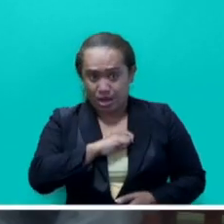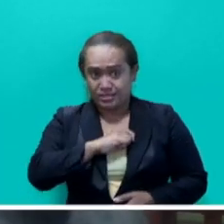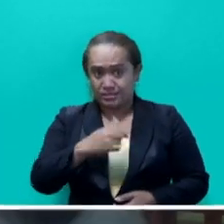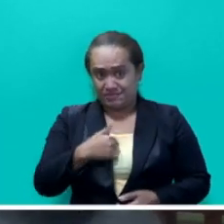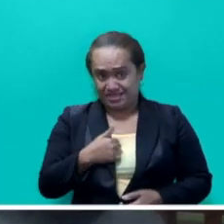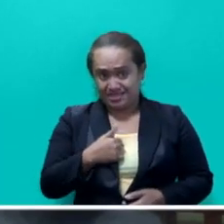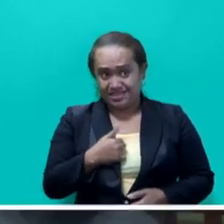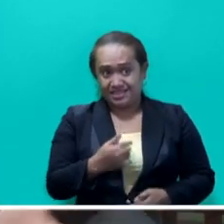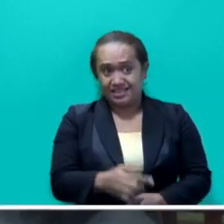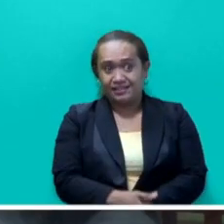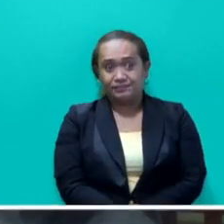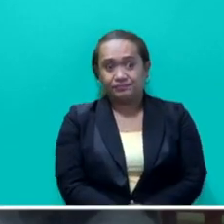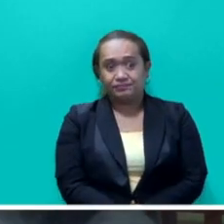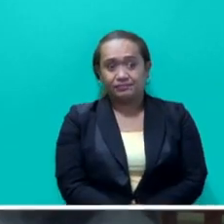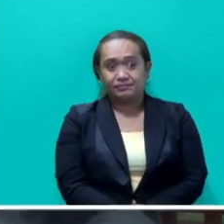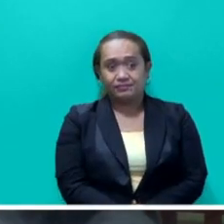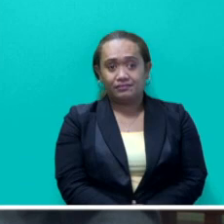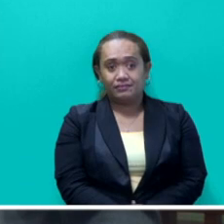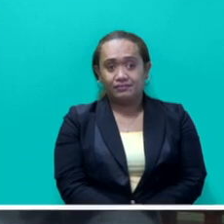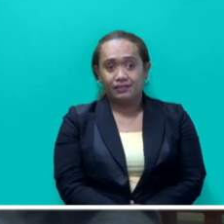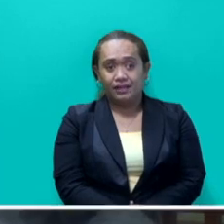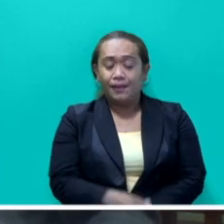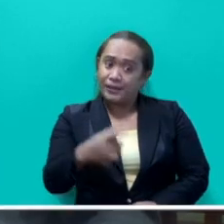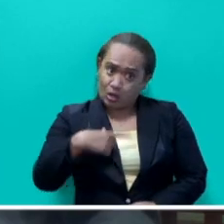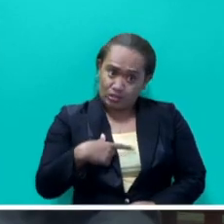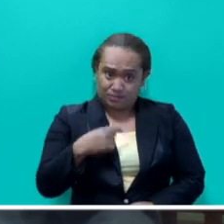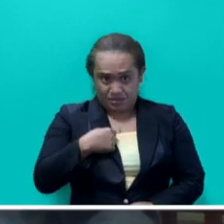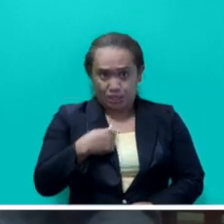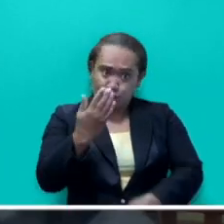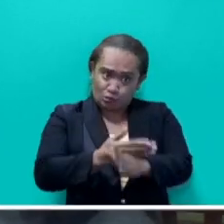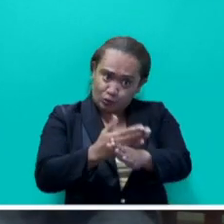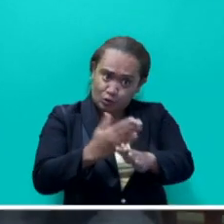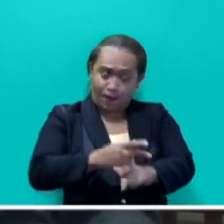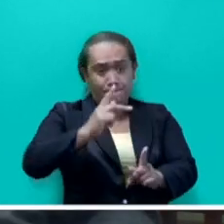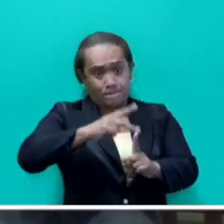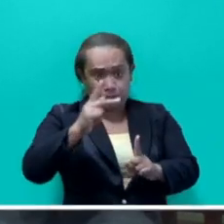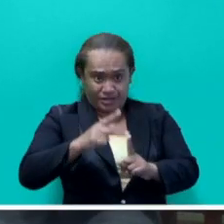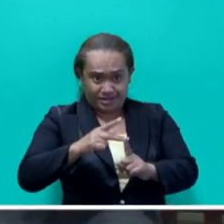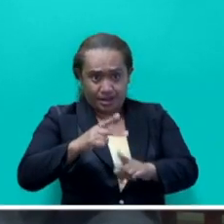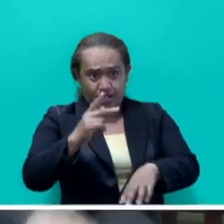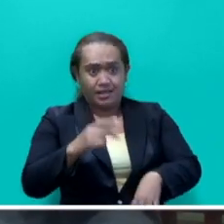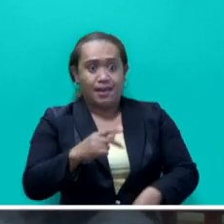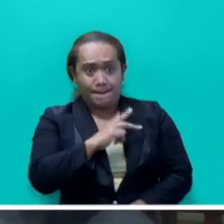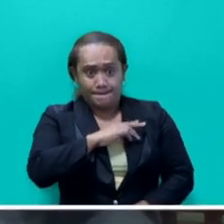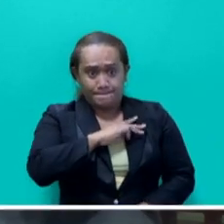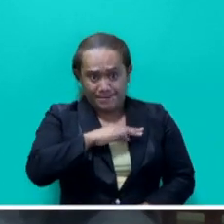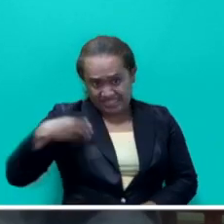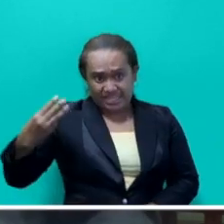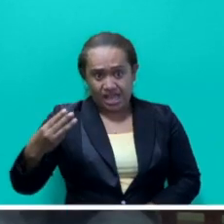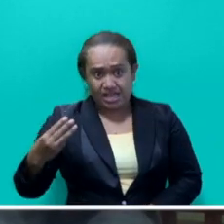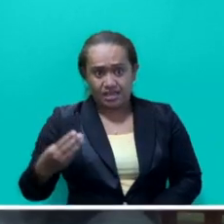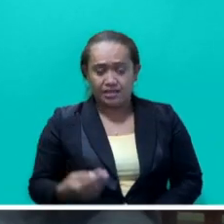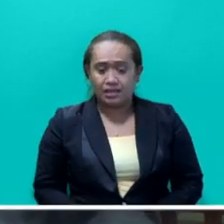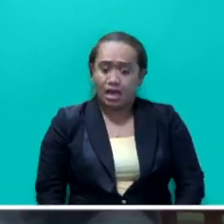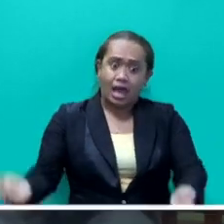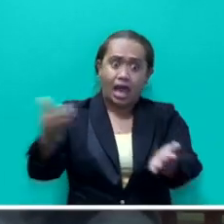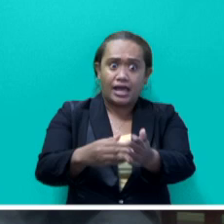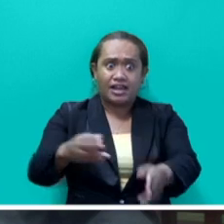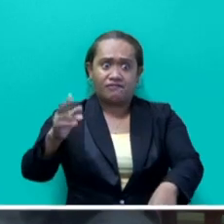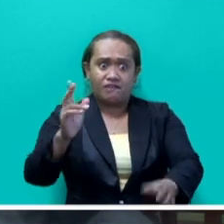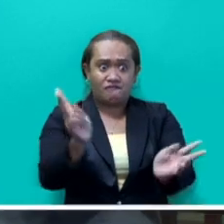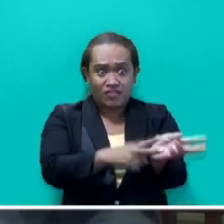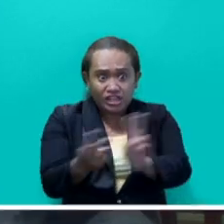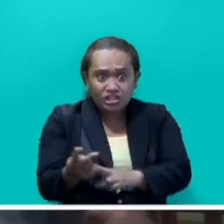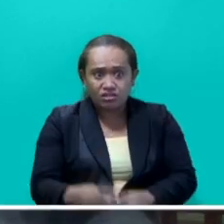I don't have to be saying this when I'm here in the job, and then when I go back to the village, and then somebody will point a finger at